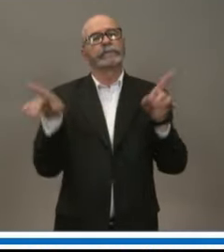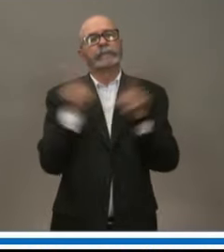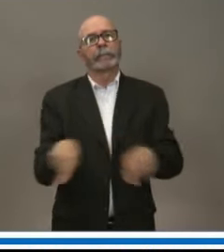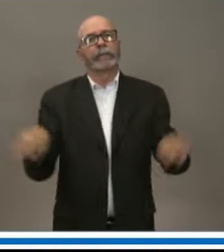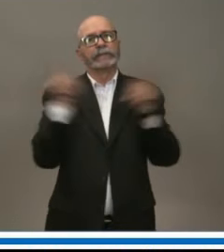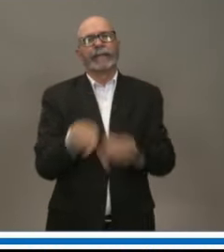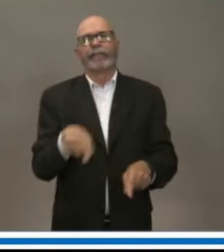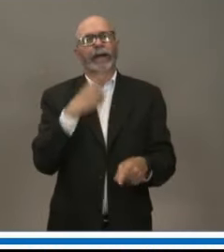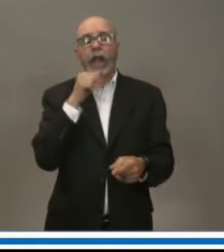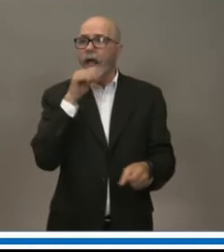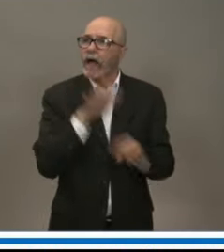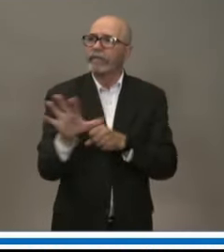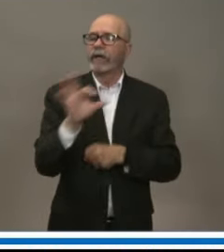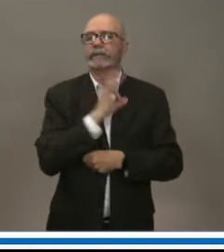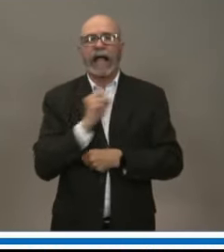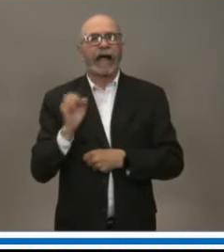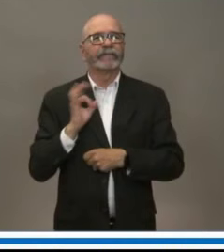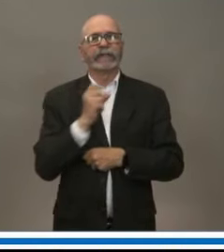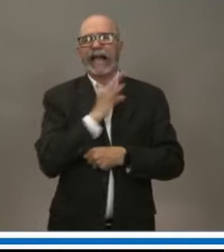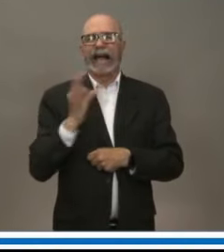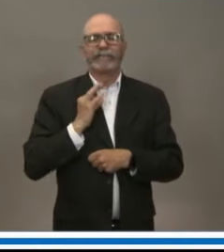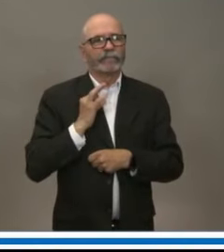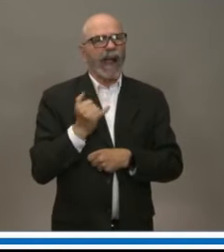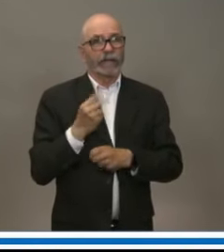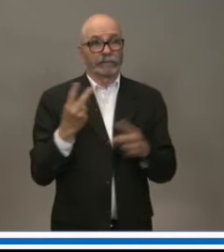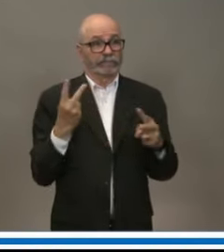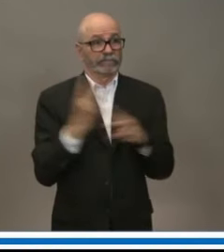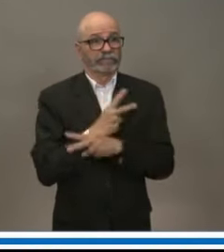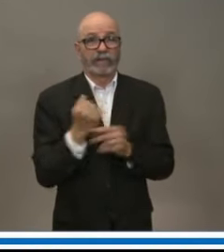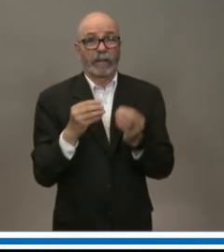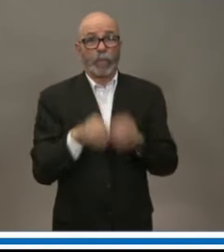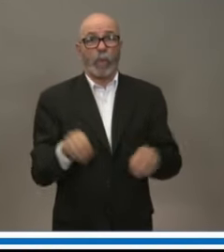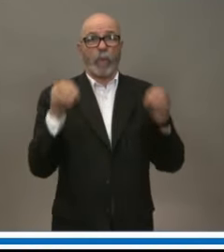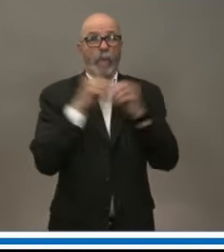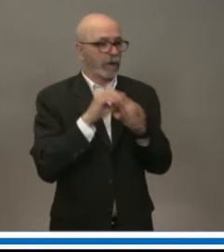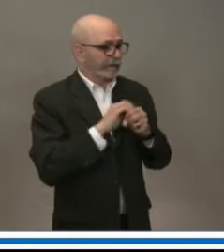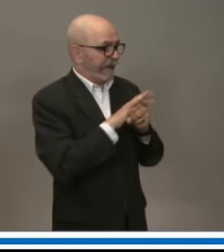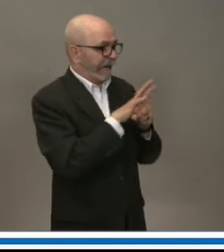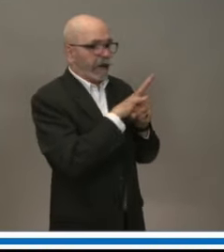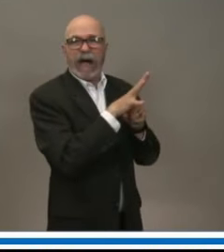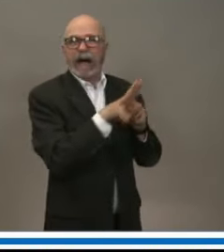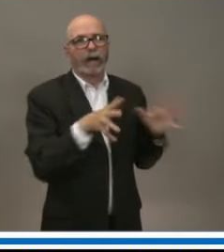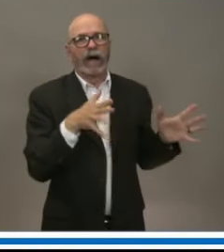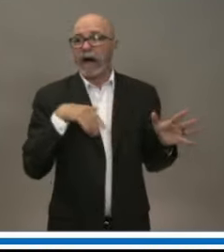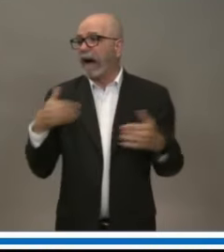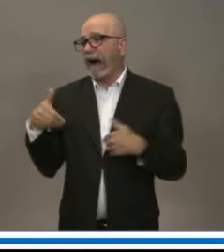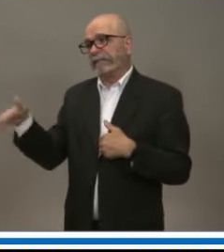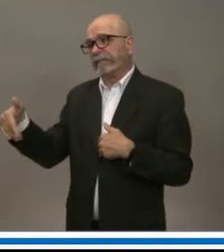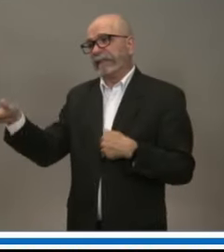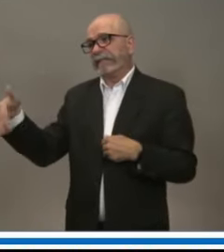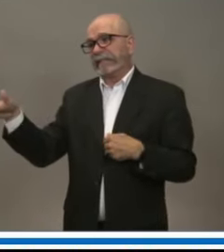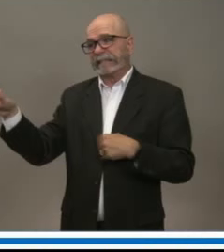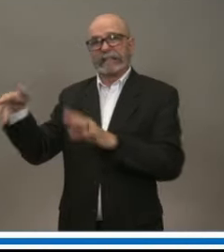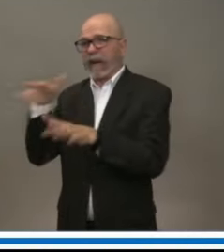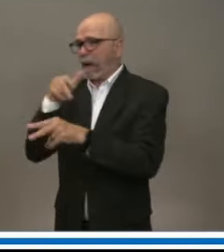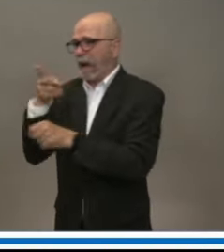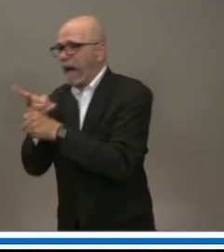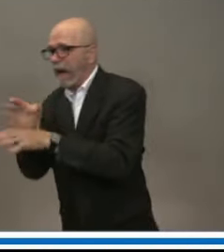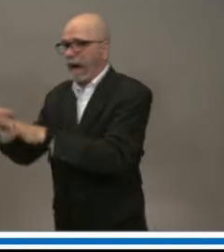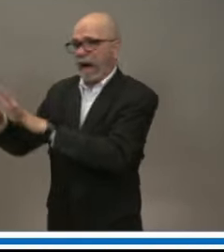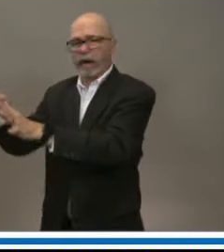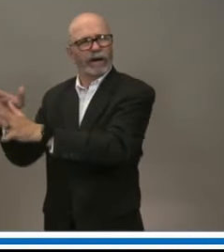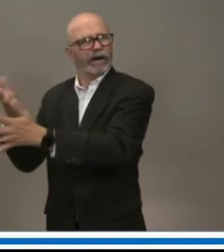have just been intensified because of COVID. Workers have to self-isolate, take care of their kids, etc. I know that this is a question, too,